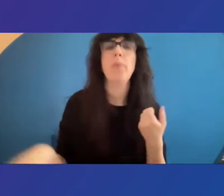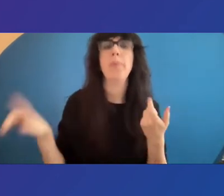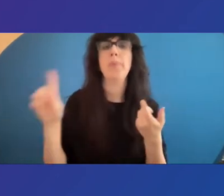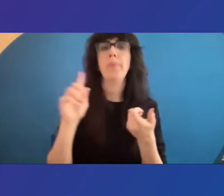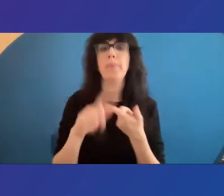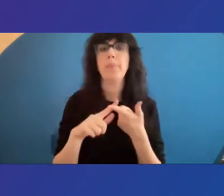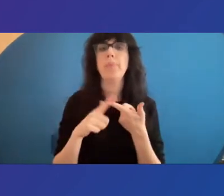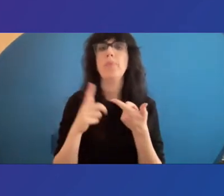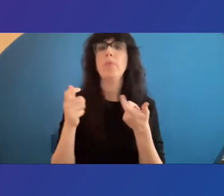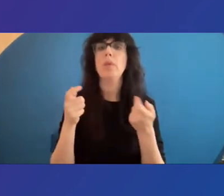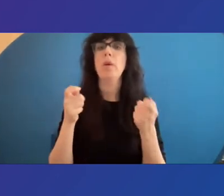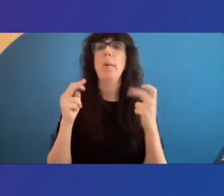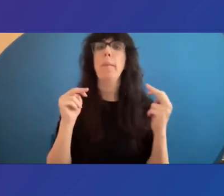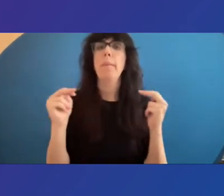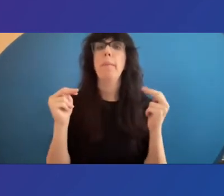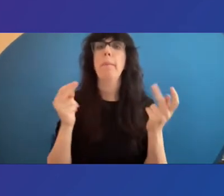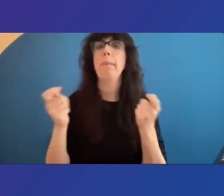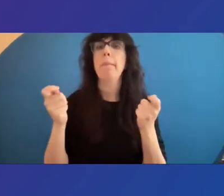Kyle